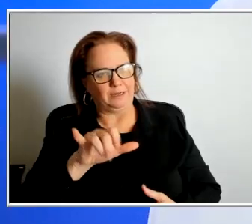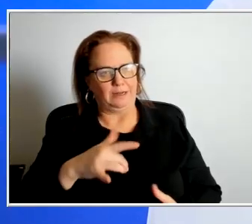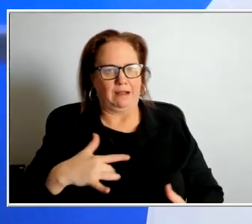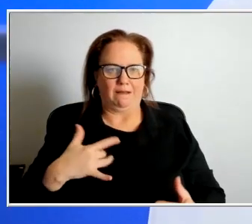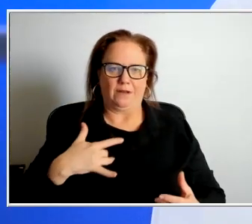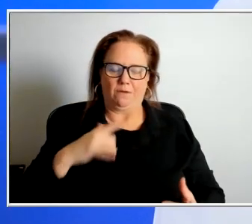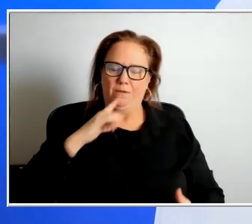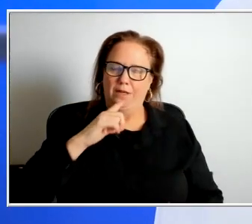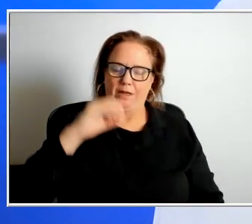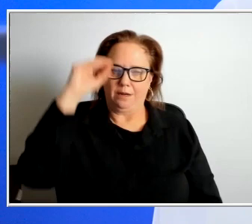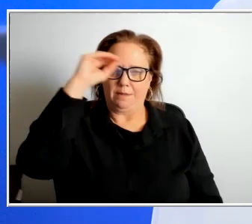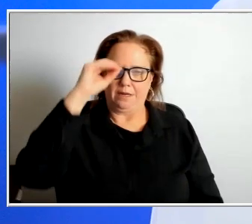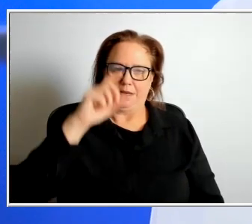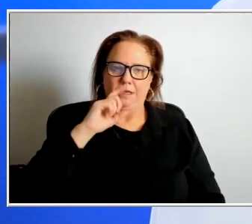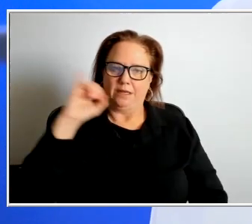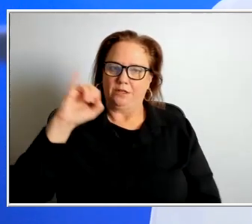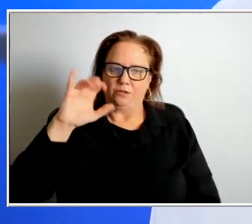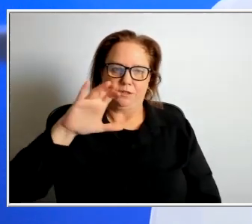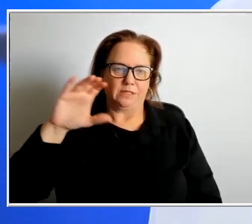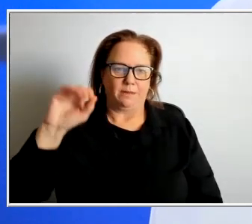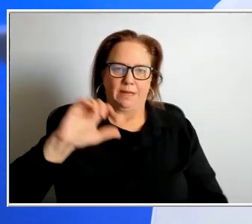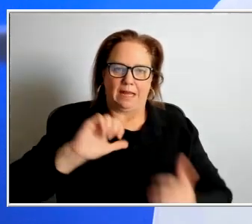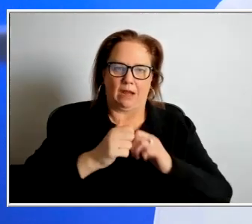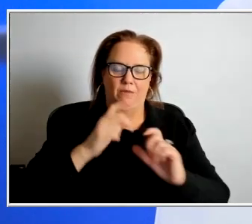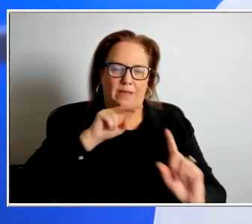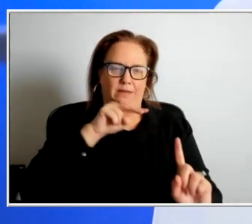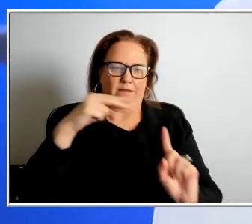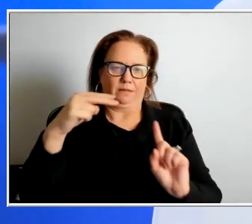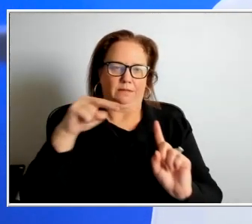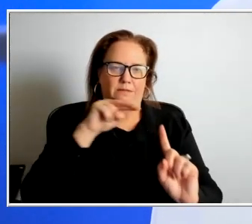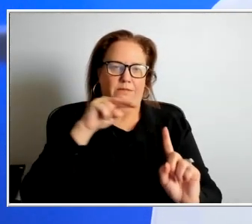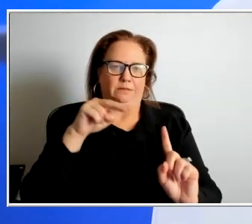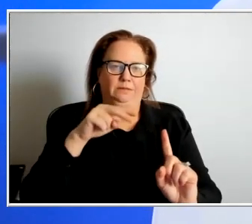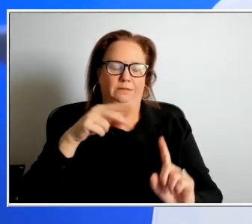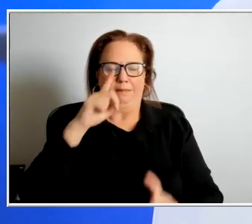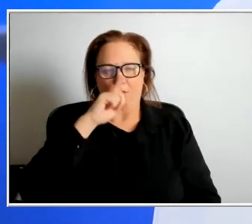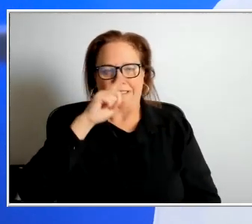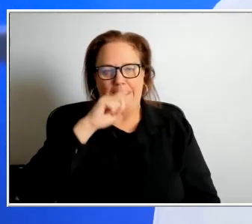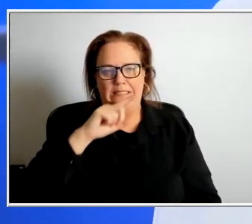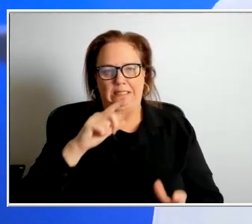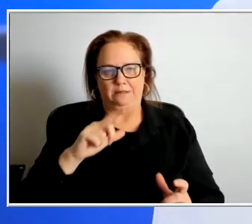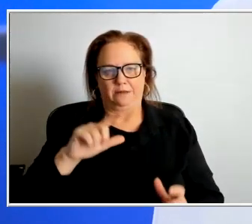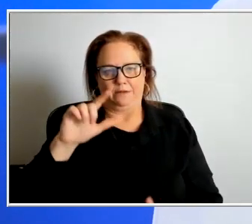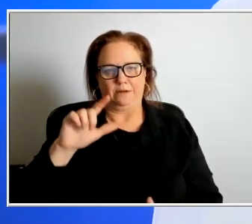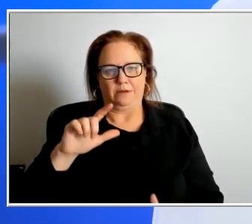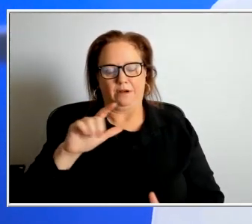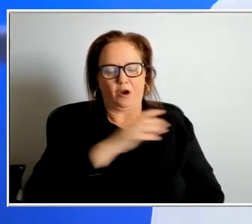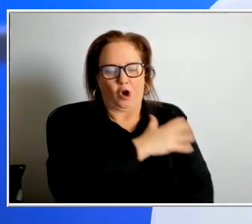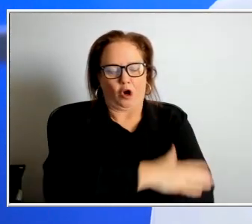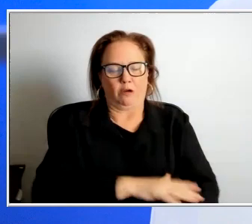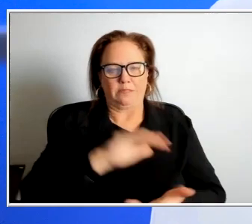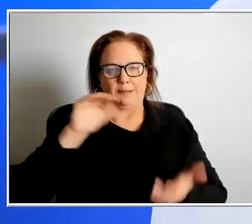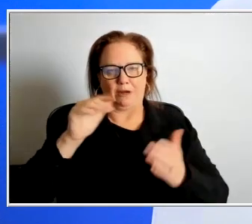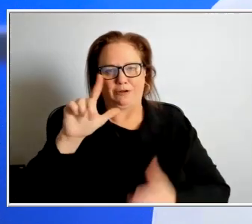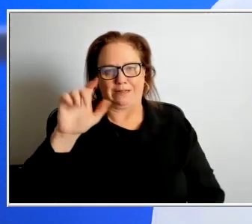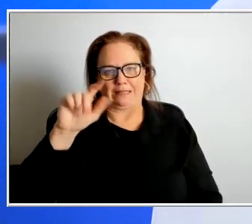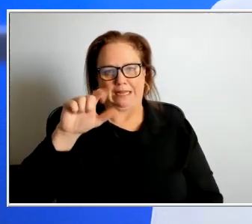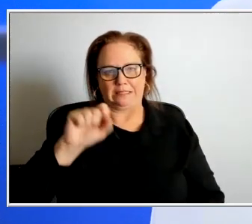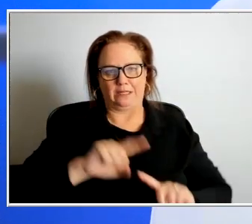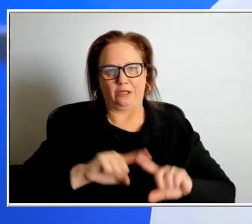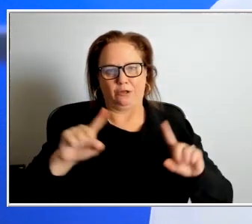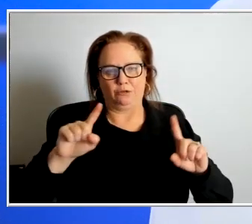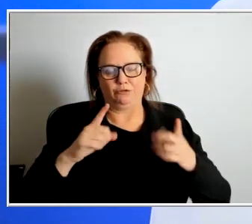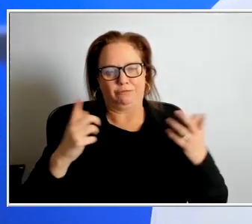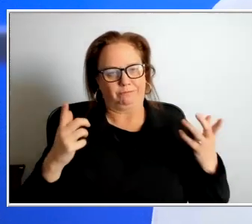about, and insurance companies and how they see upper extremity prosthesis versus lower extremity prostheses, there's huge differences,